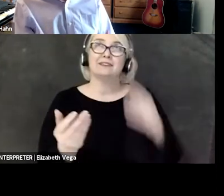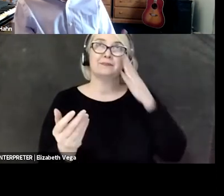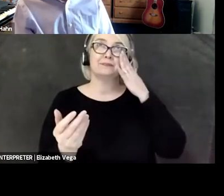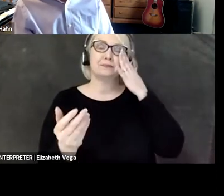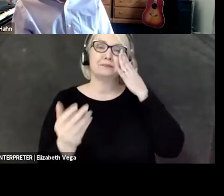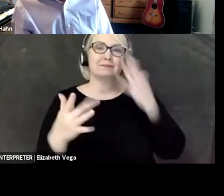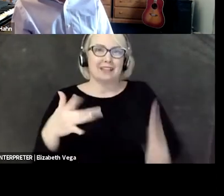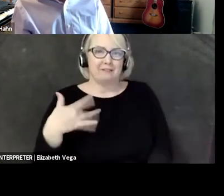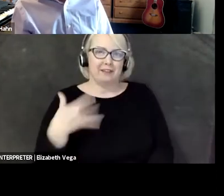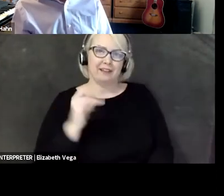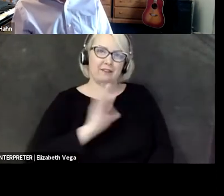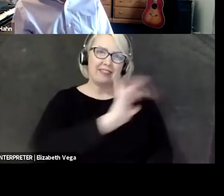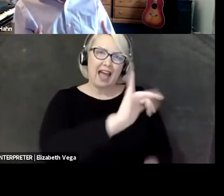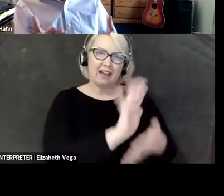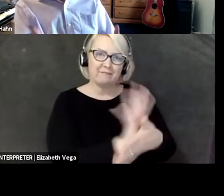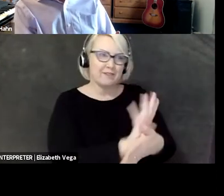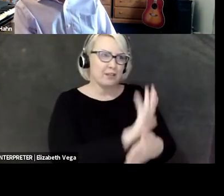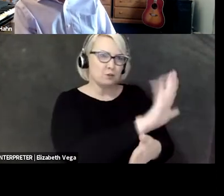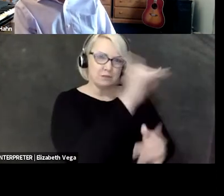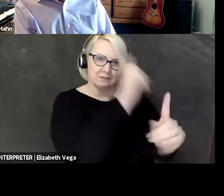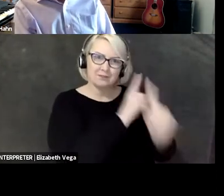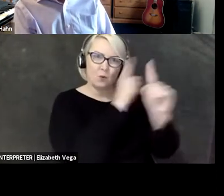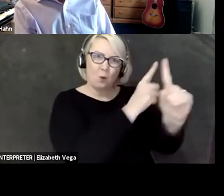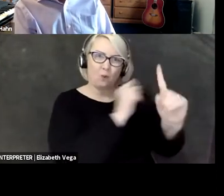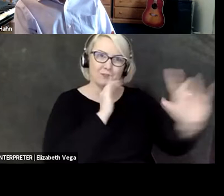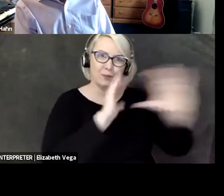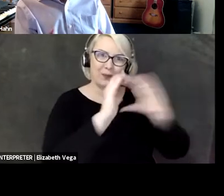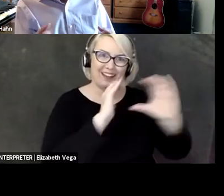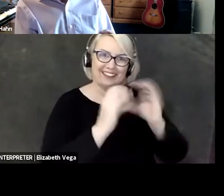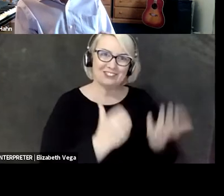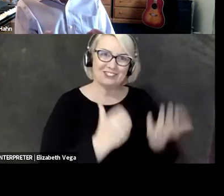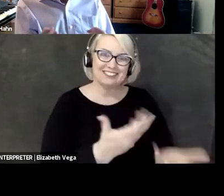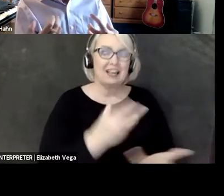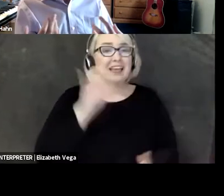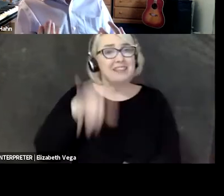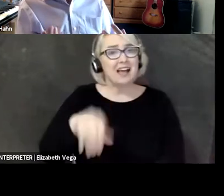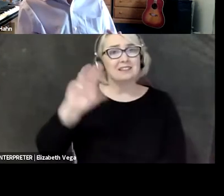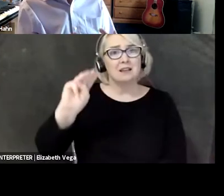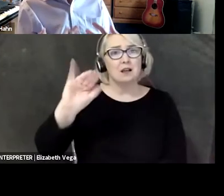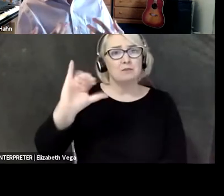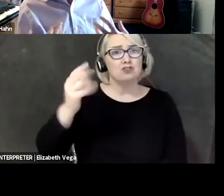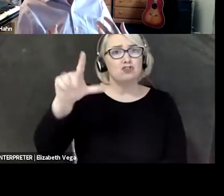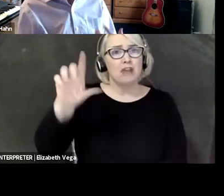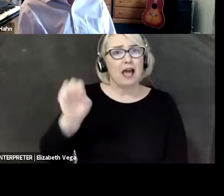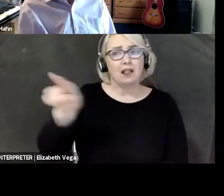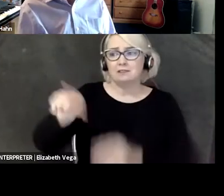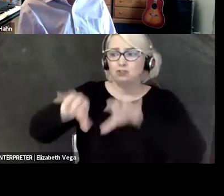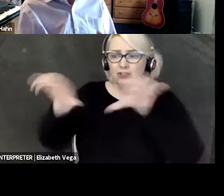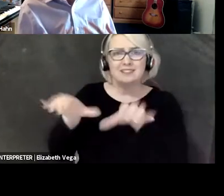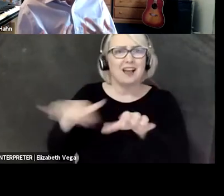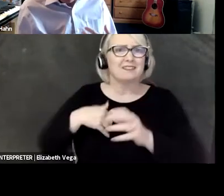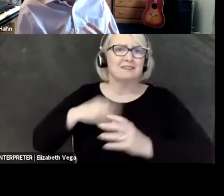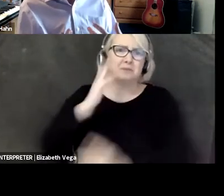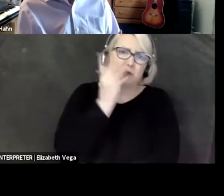the ethos of the film. And that's what Michelle does so beautifully, is she creates a sense of involvement